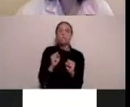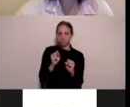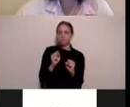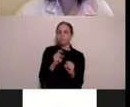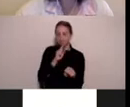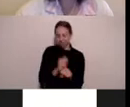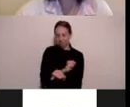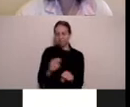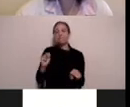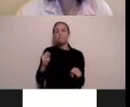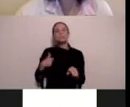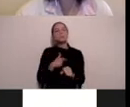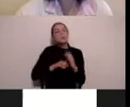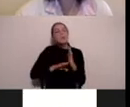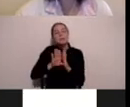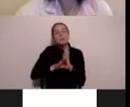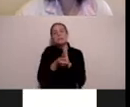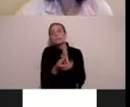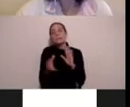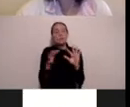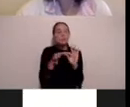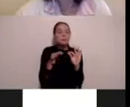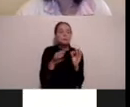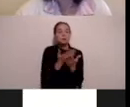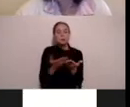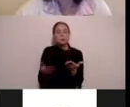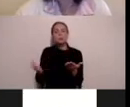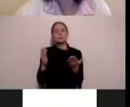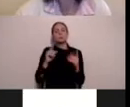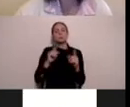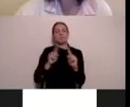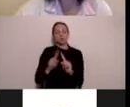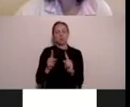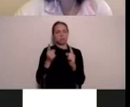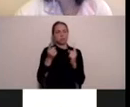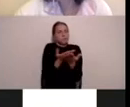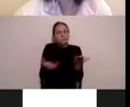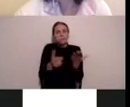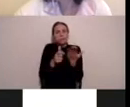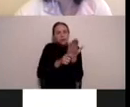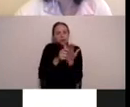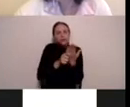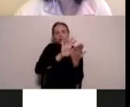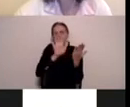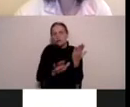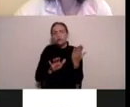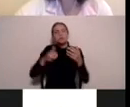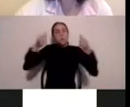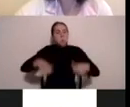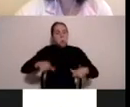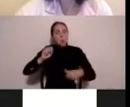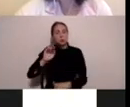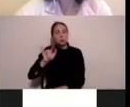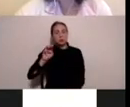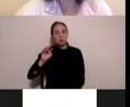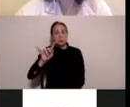and resources as well as graphics for social media on these issues. So you can stay informed on our social media, but for the professionals